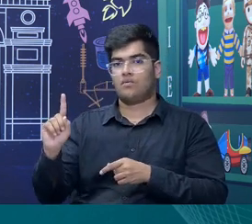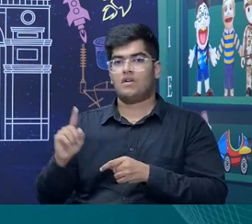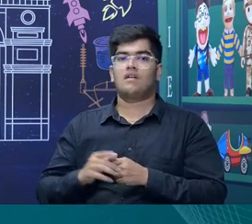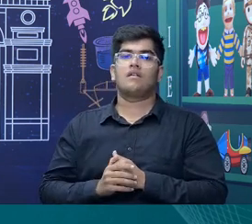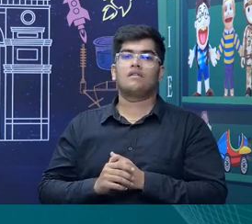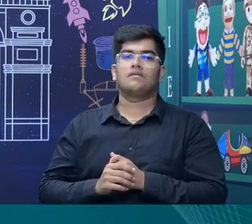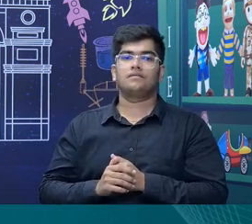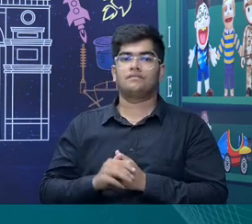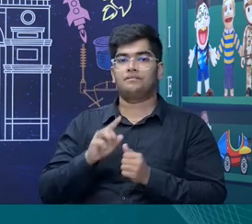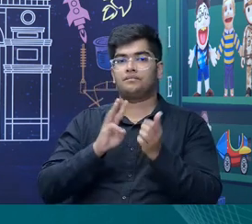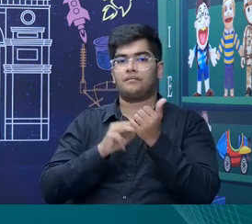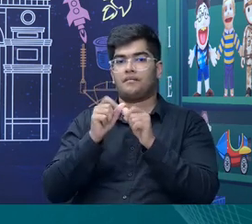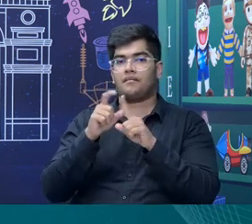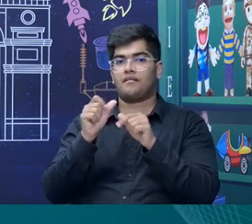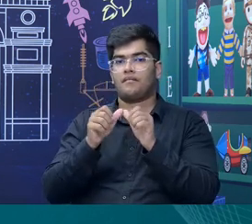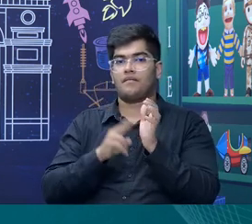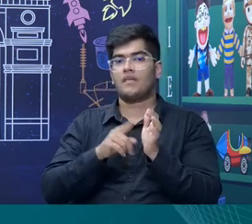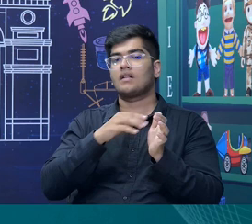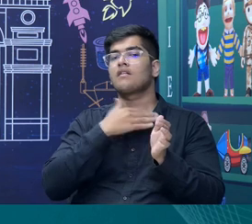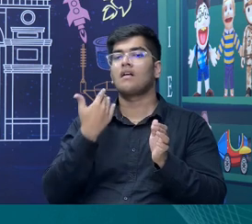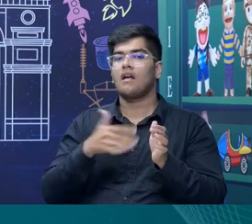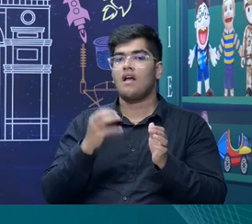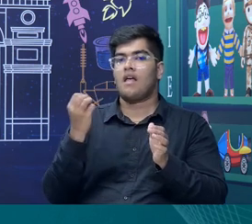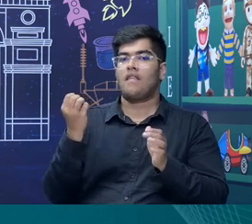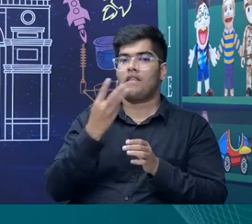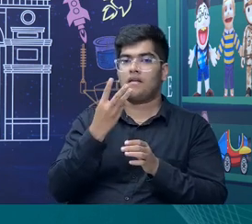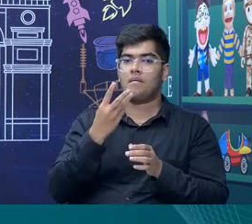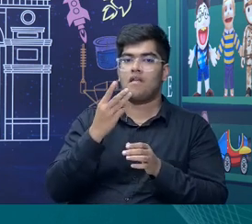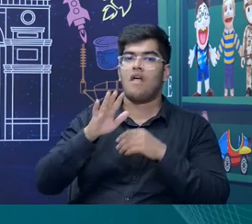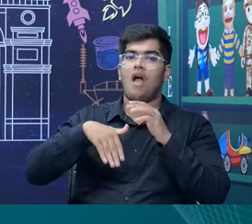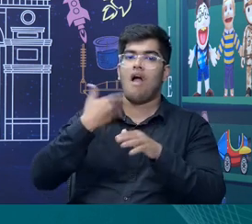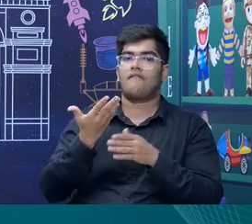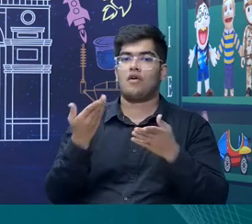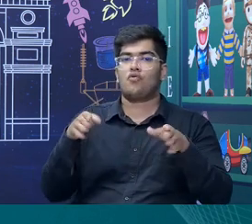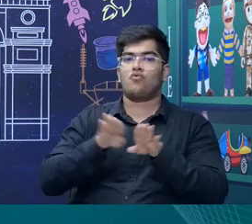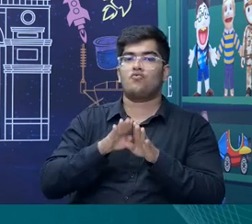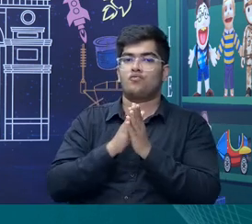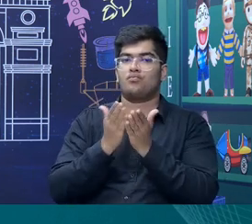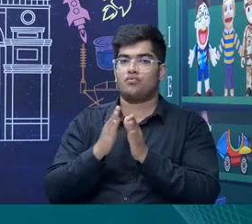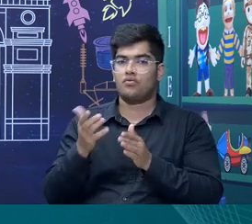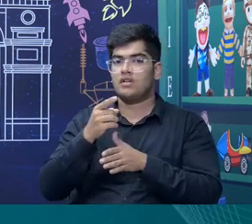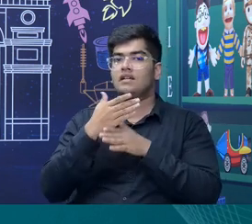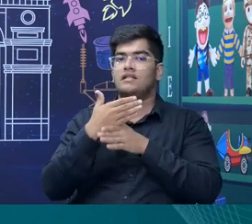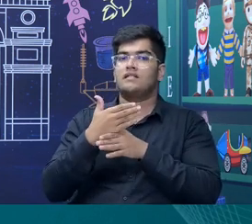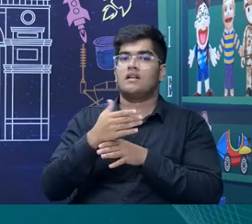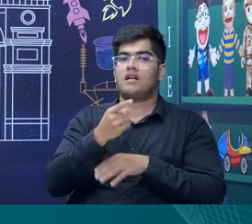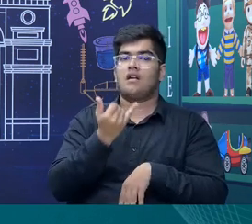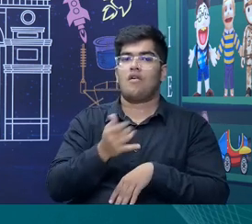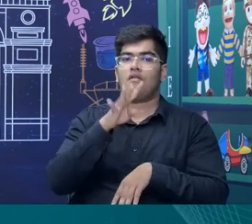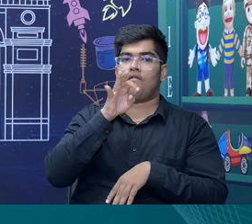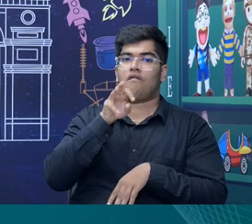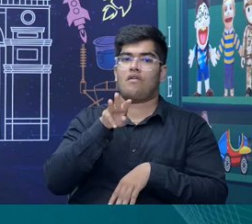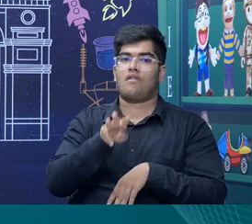mother retires three months after closing of account books his share of profit is